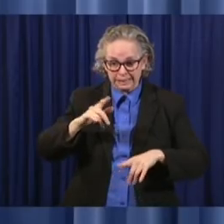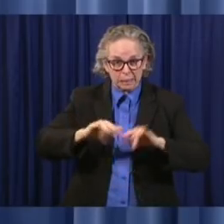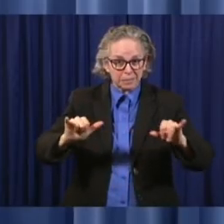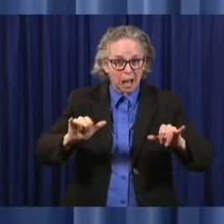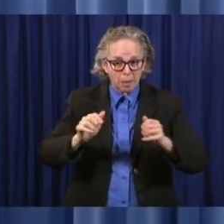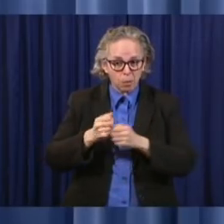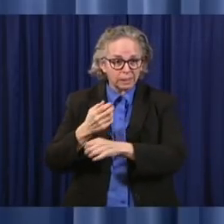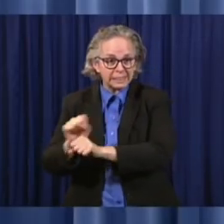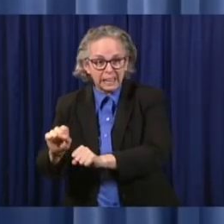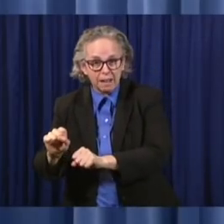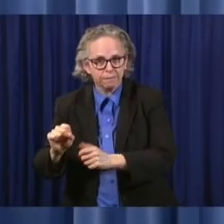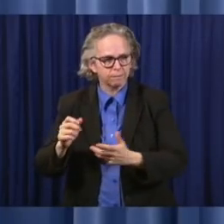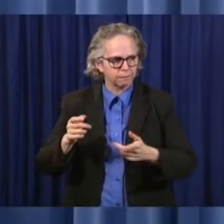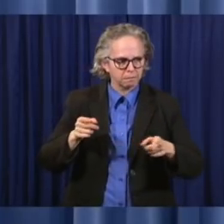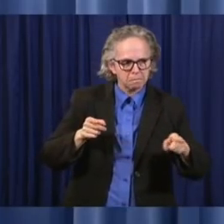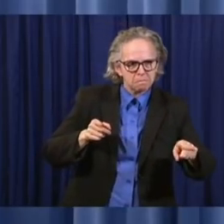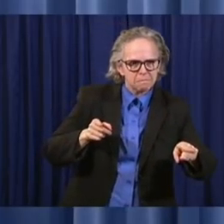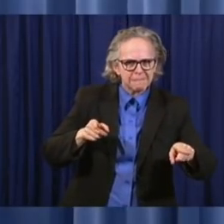We have asked